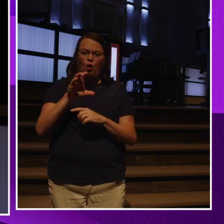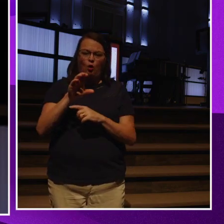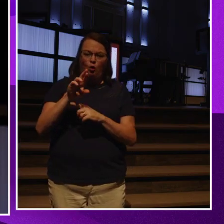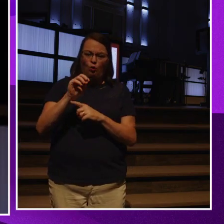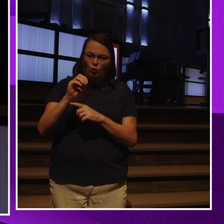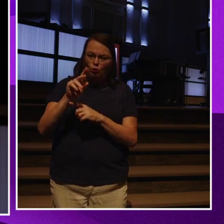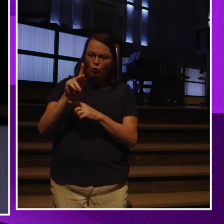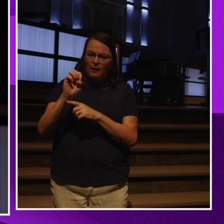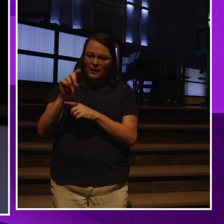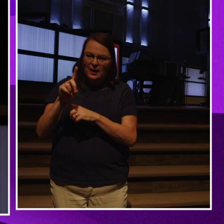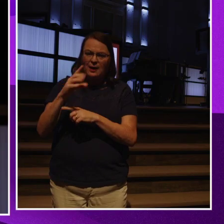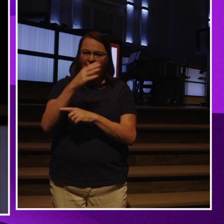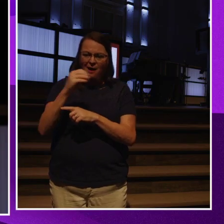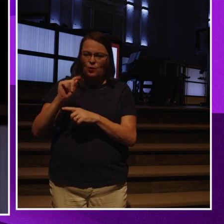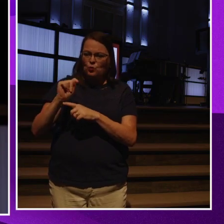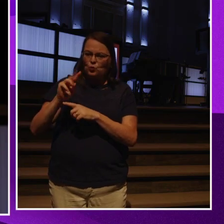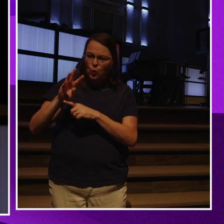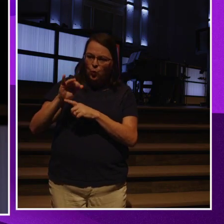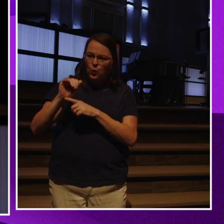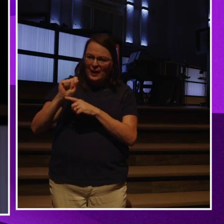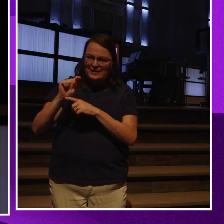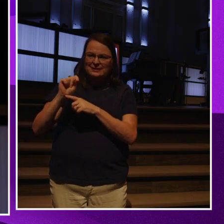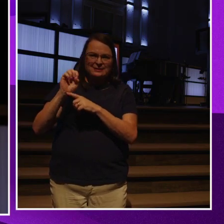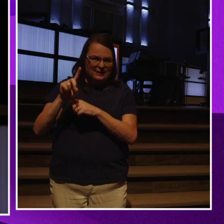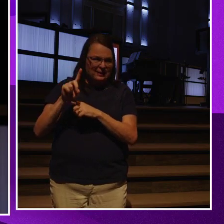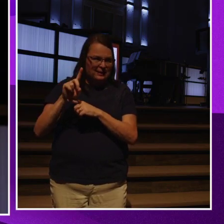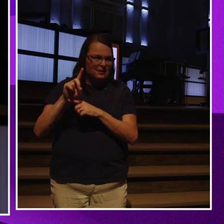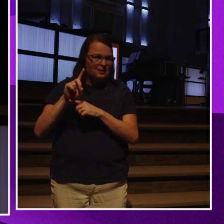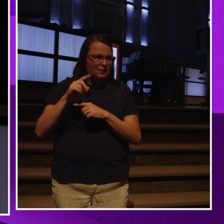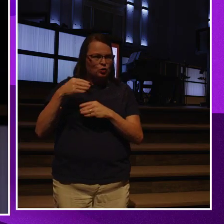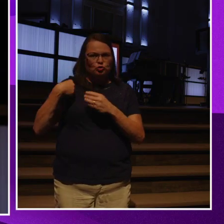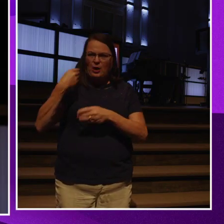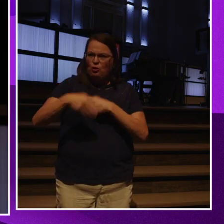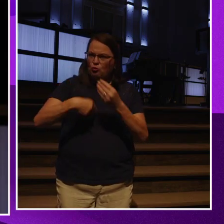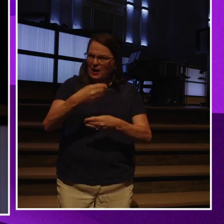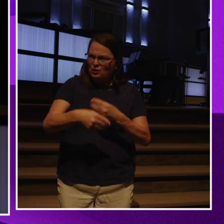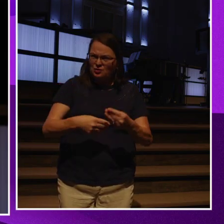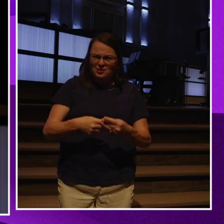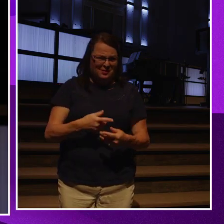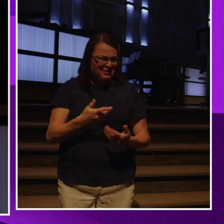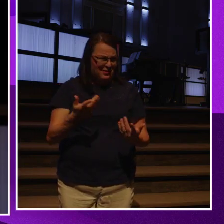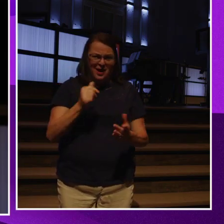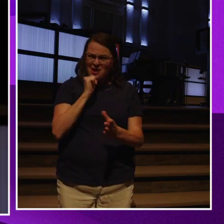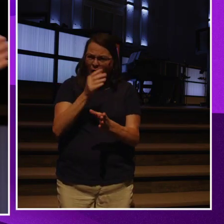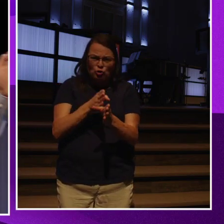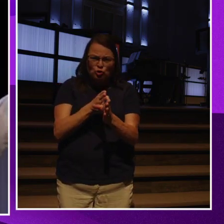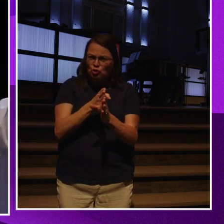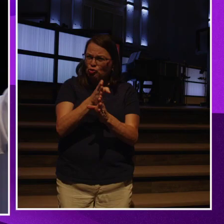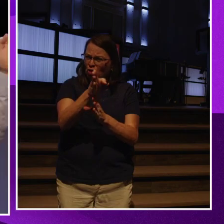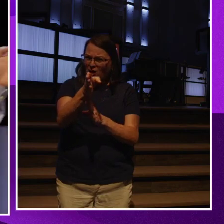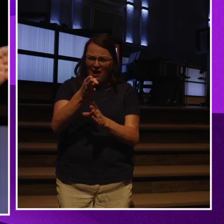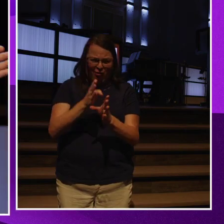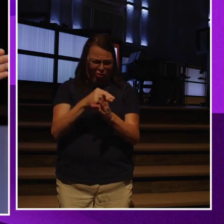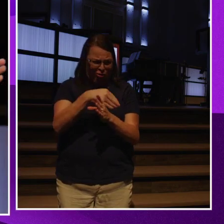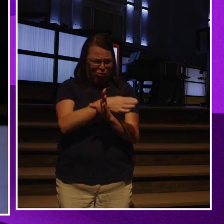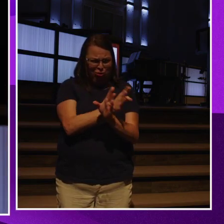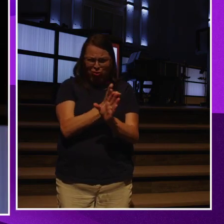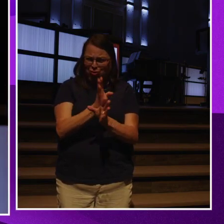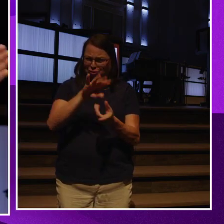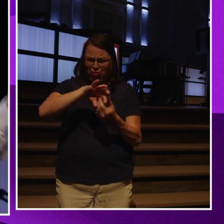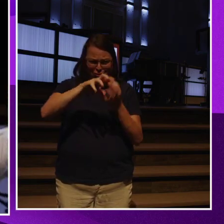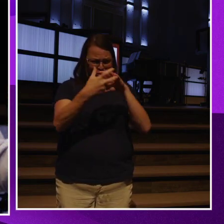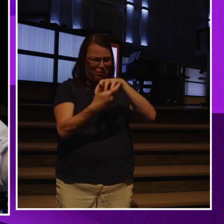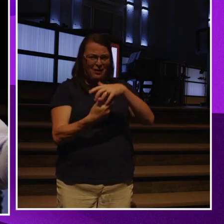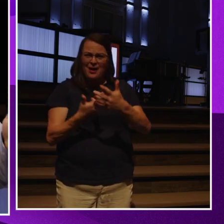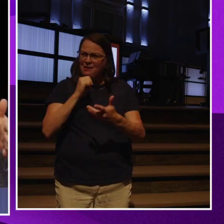words are just simply what they say. They're twisted. They're crooked. They're not going straight. They're not striving. It's anything that departs